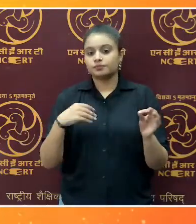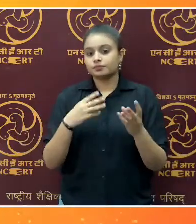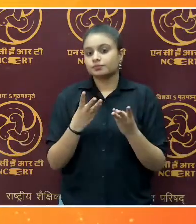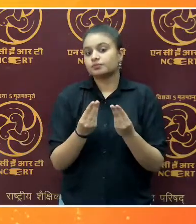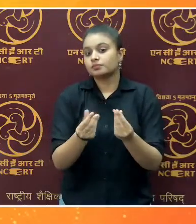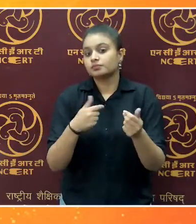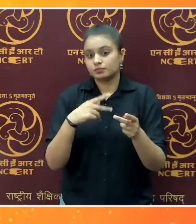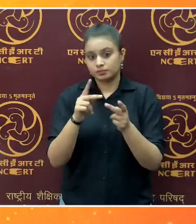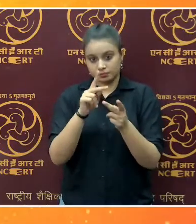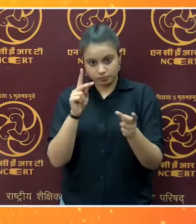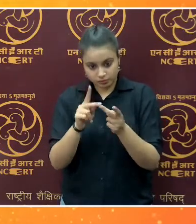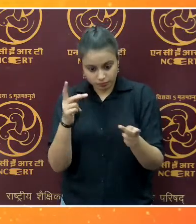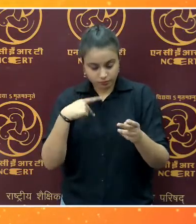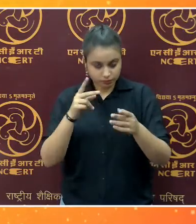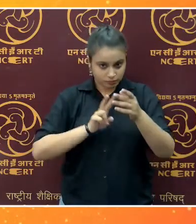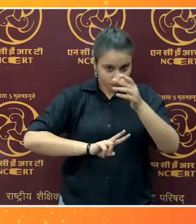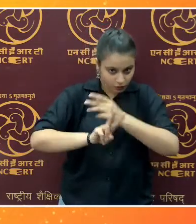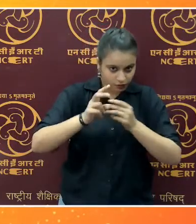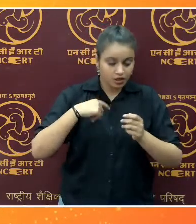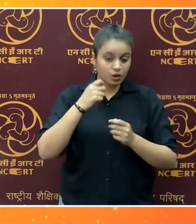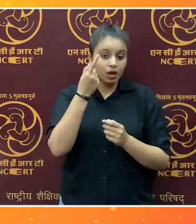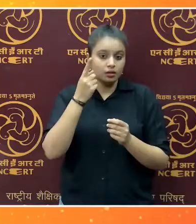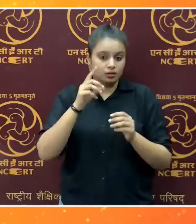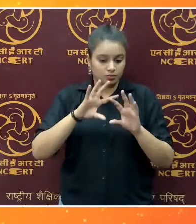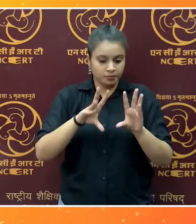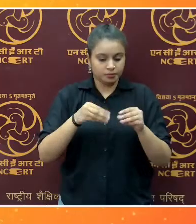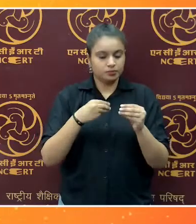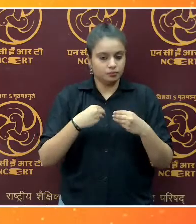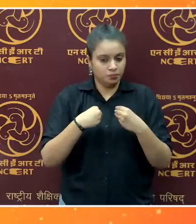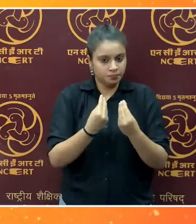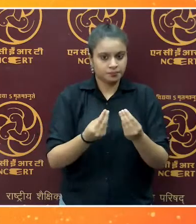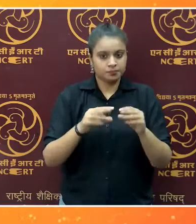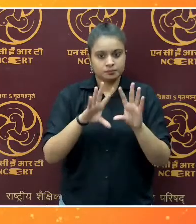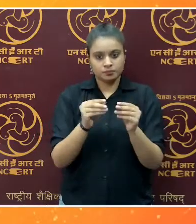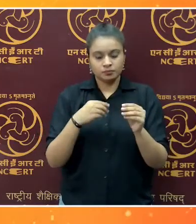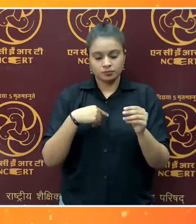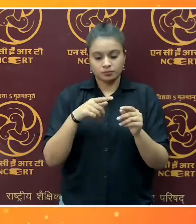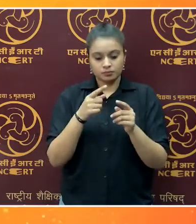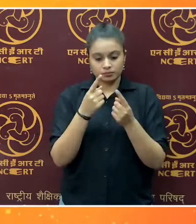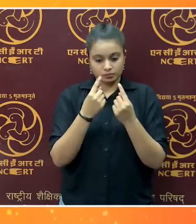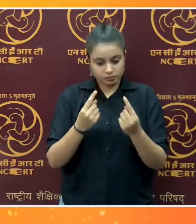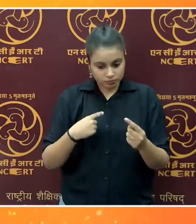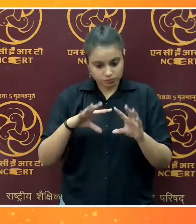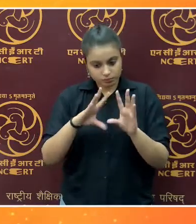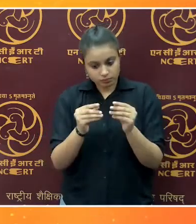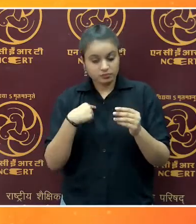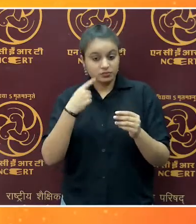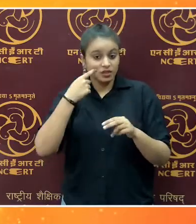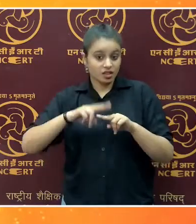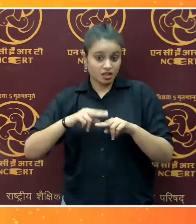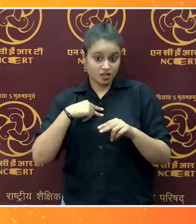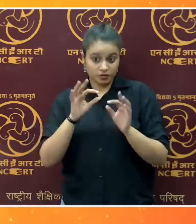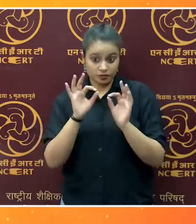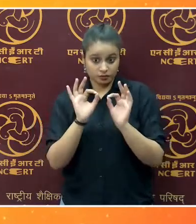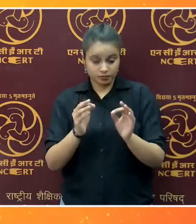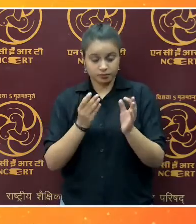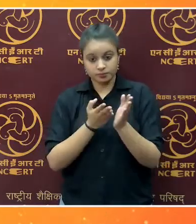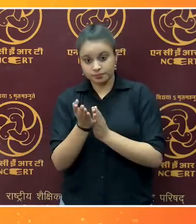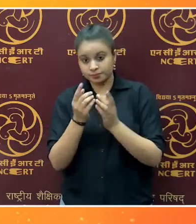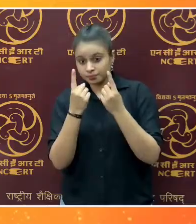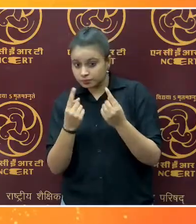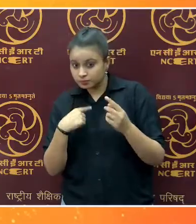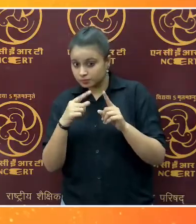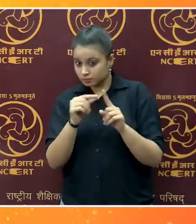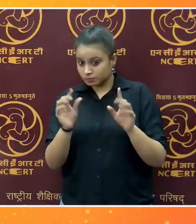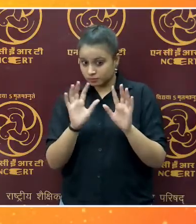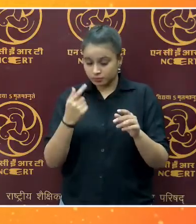perfectly, providing the value of understanding human language. Only then you can diagnose the correct illness also. Yeah, you have to listen